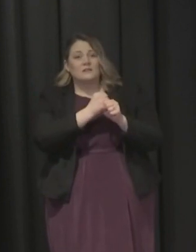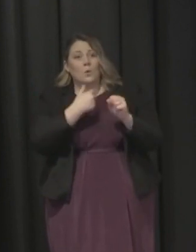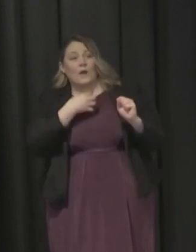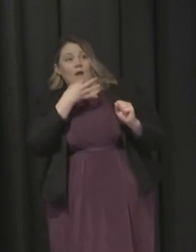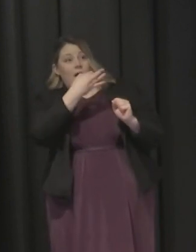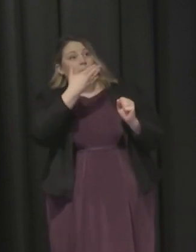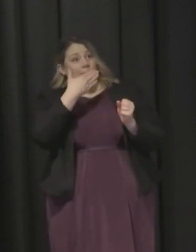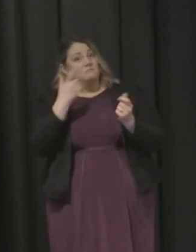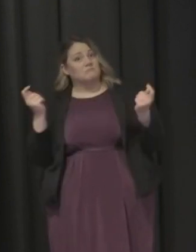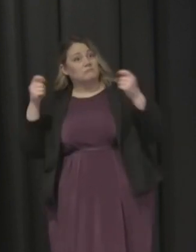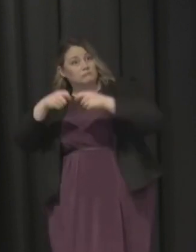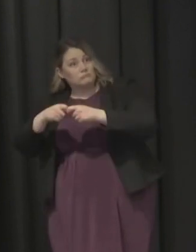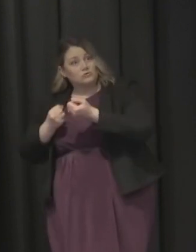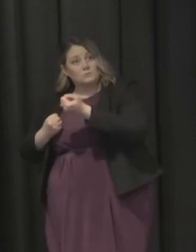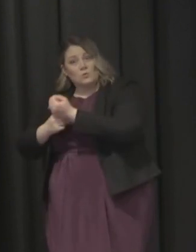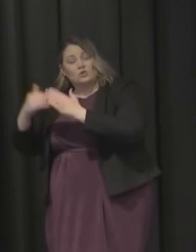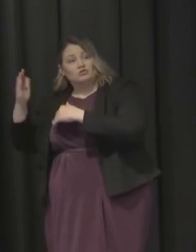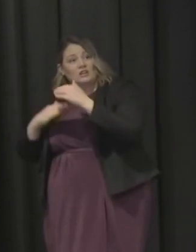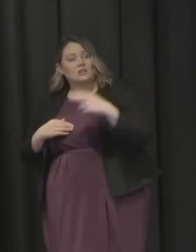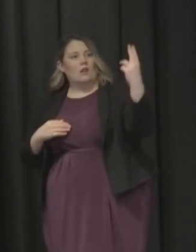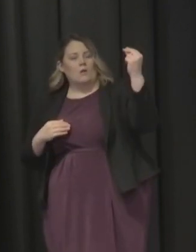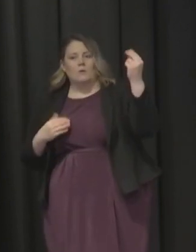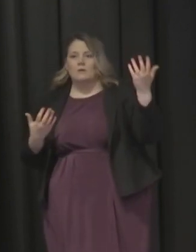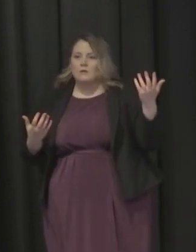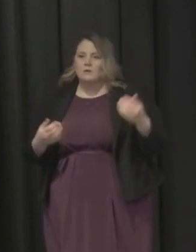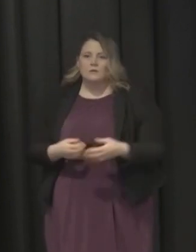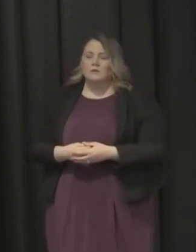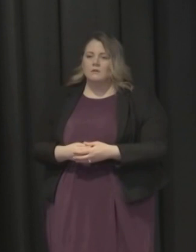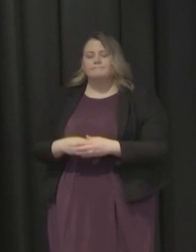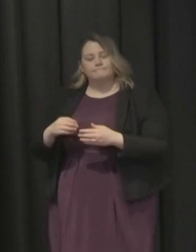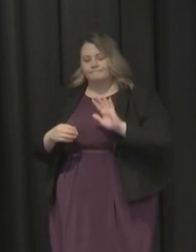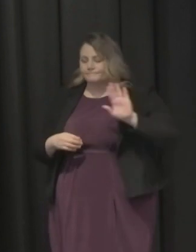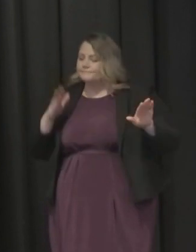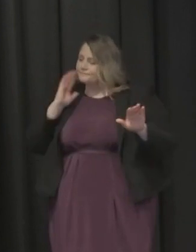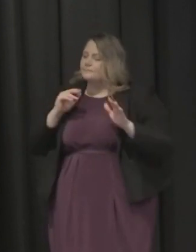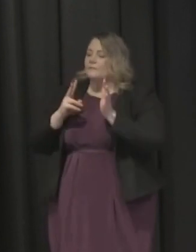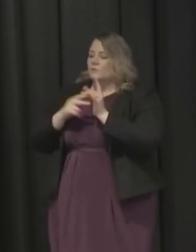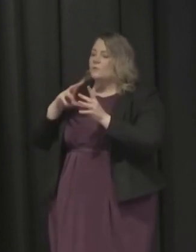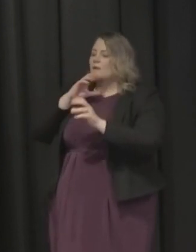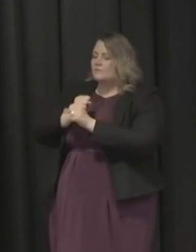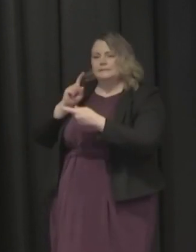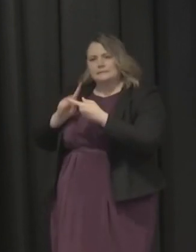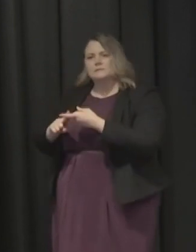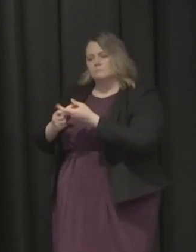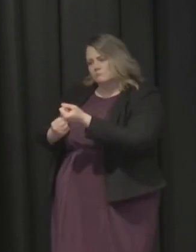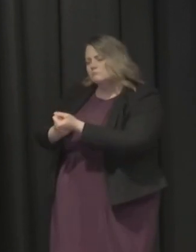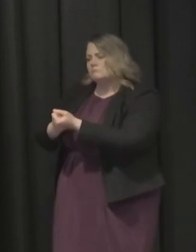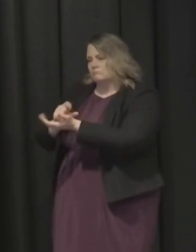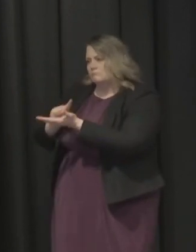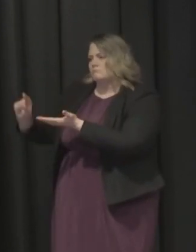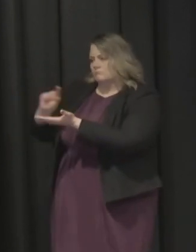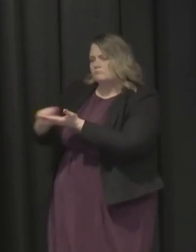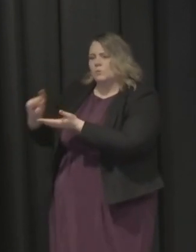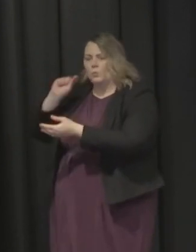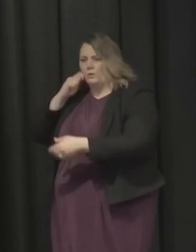they think that our commitment to public health outcomes will be influenced by their churlishness and their